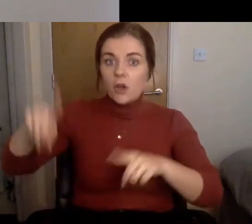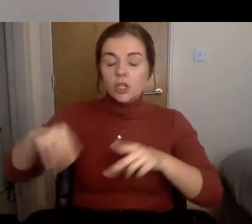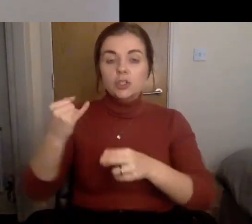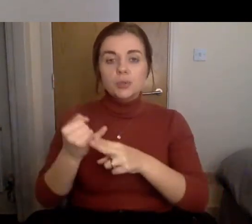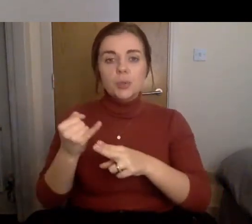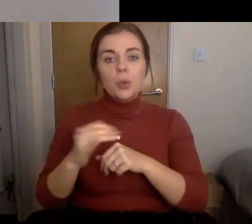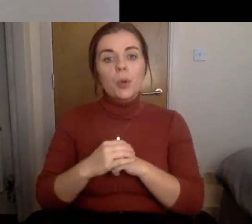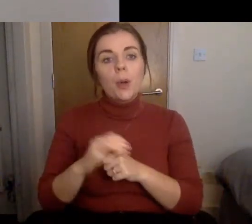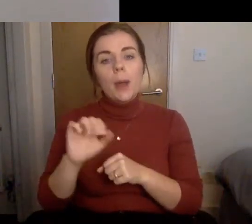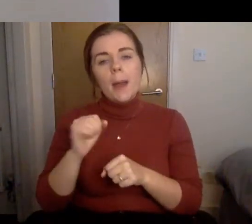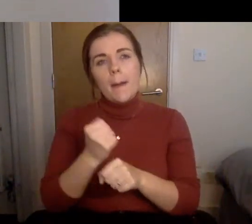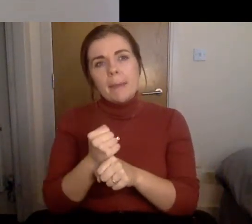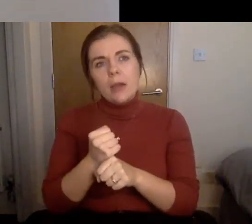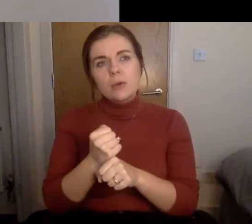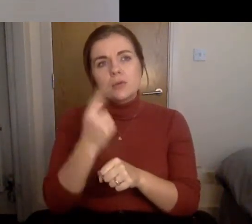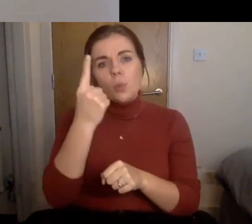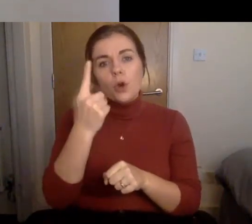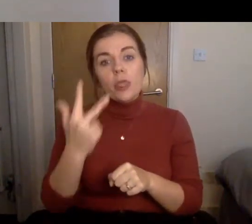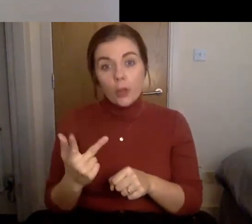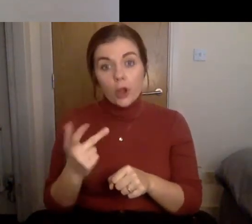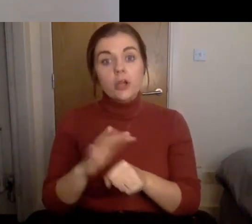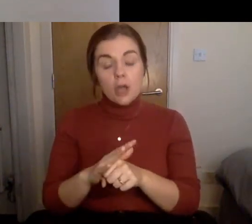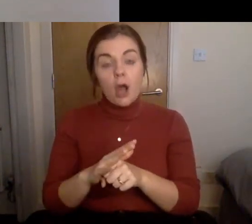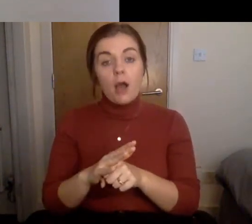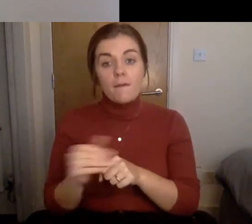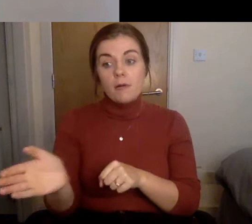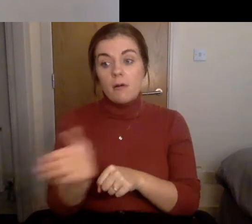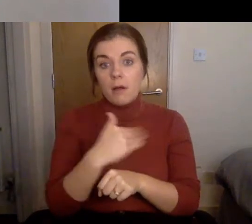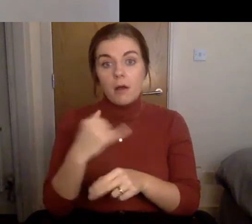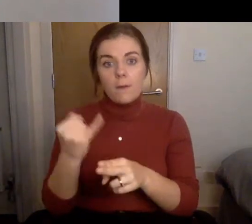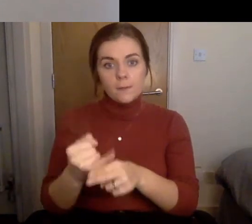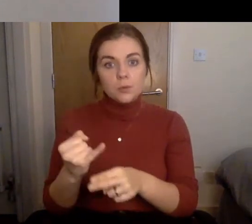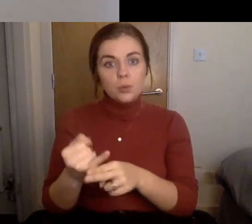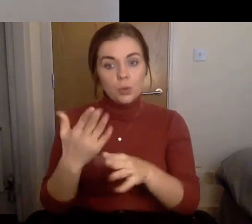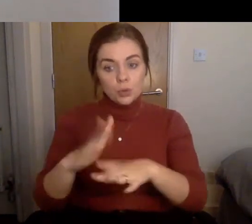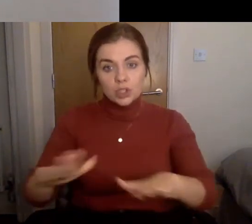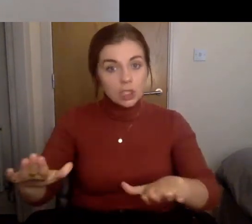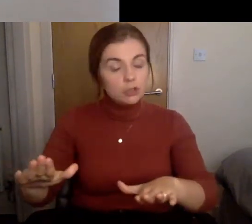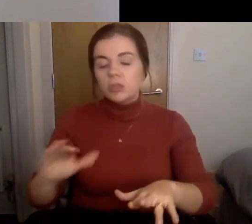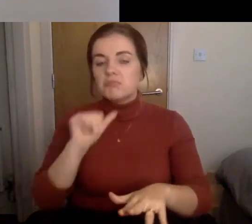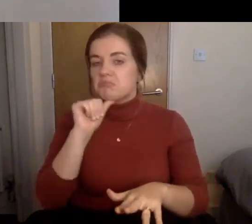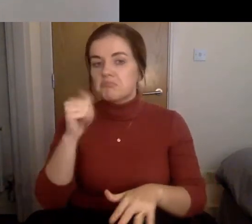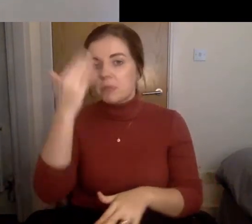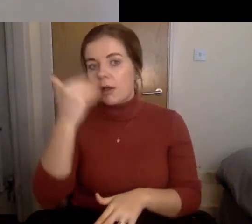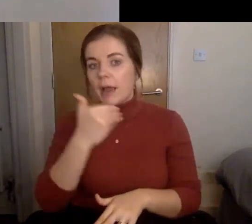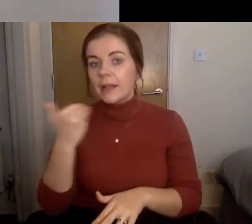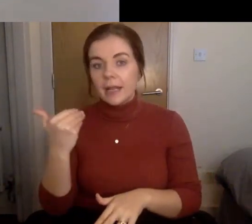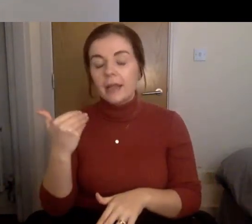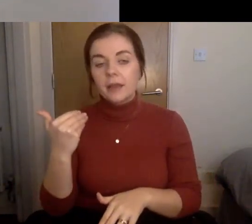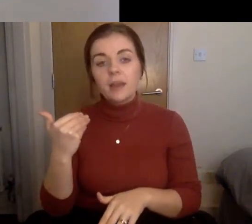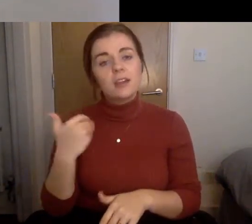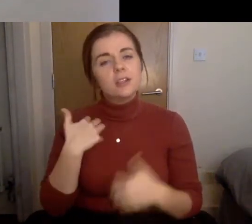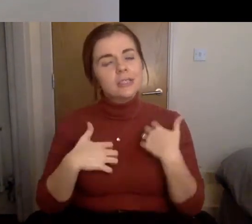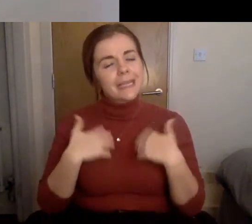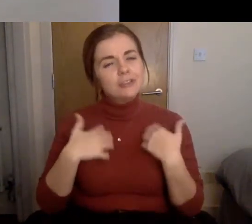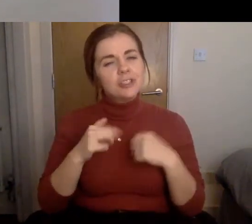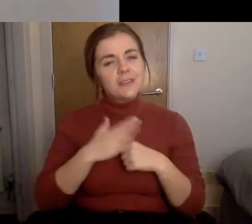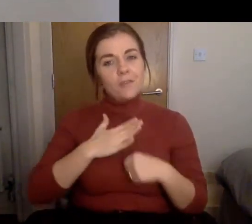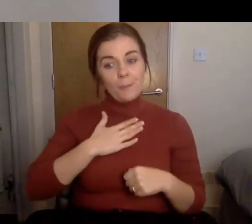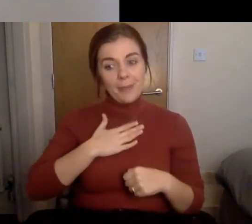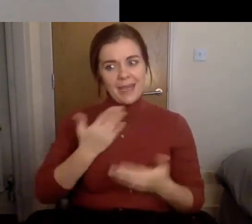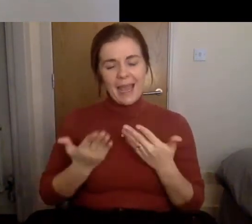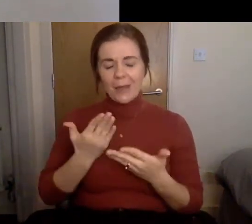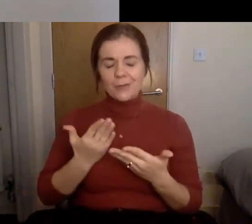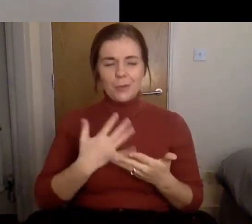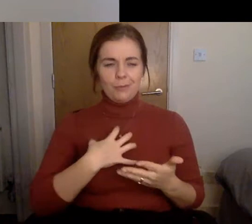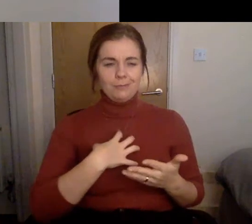of our population, of our school population, aren't Catholic. And so it's been interesting for me, even